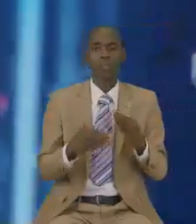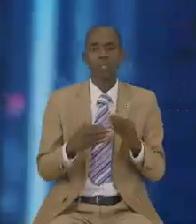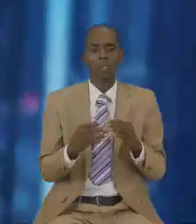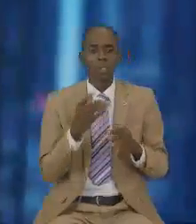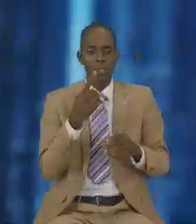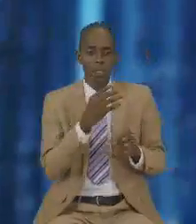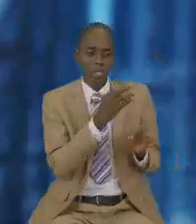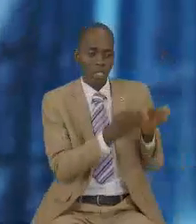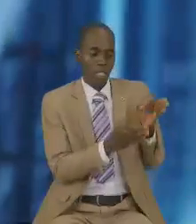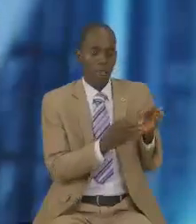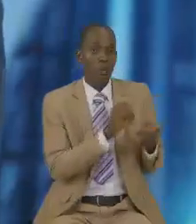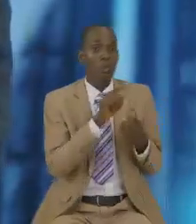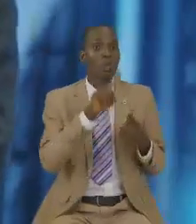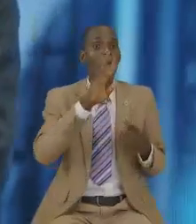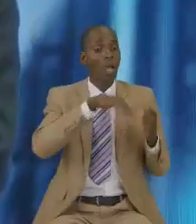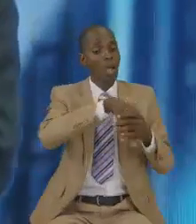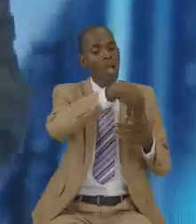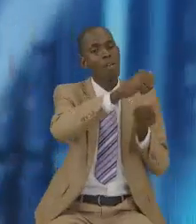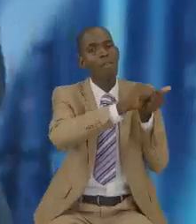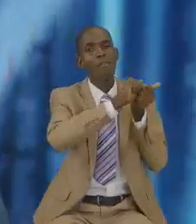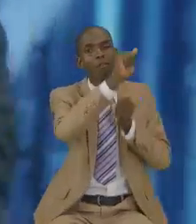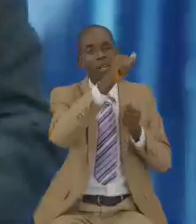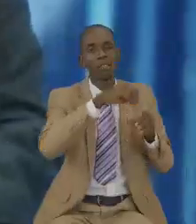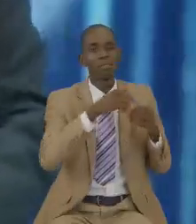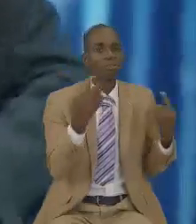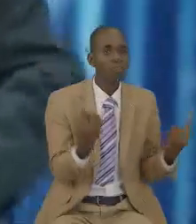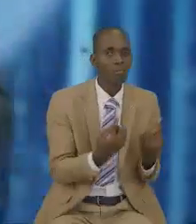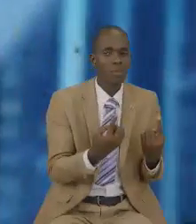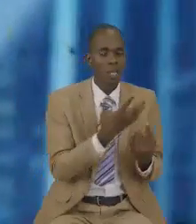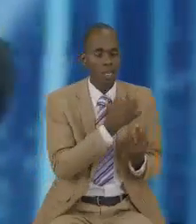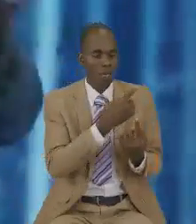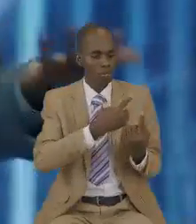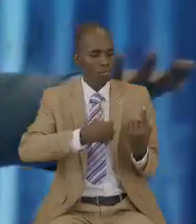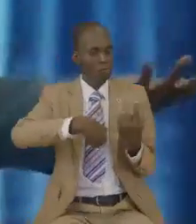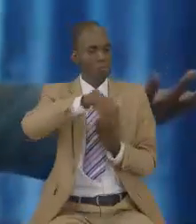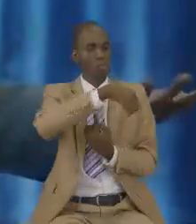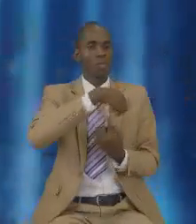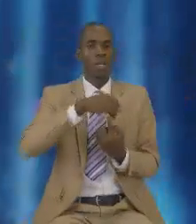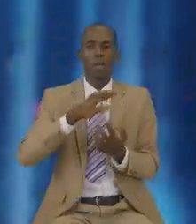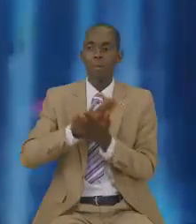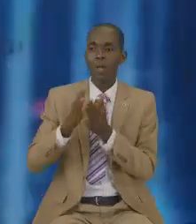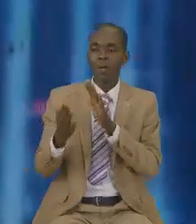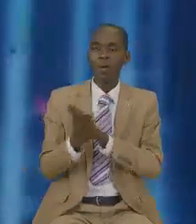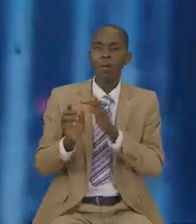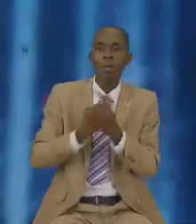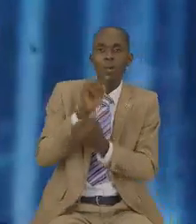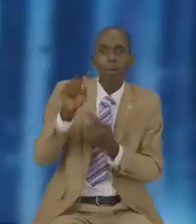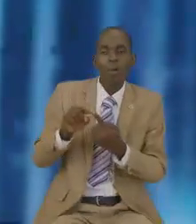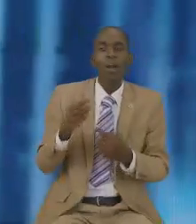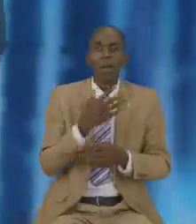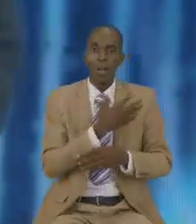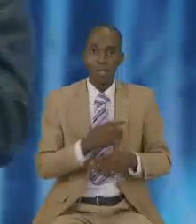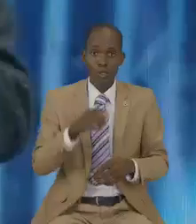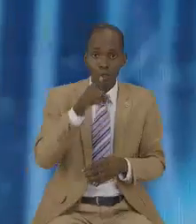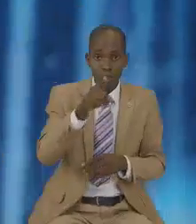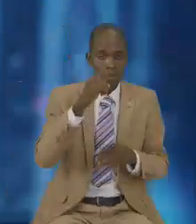you are outside, far away, turns around and becomes when. And you determine the